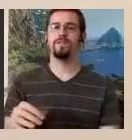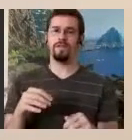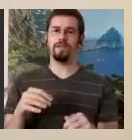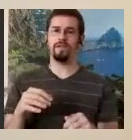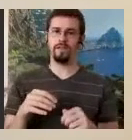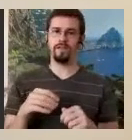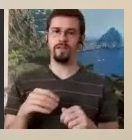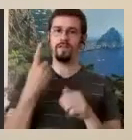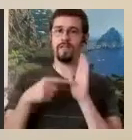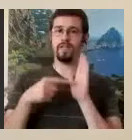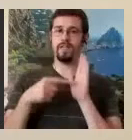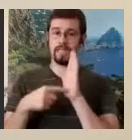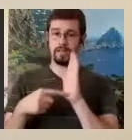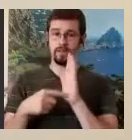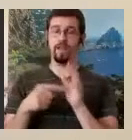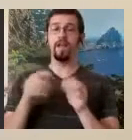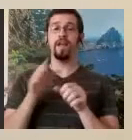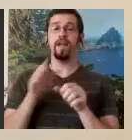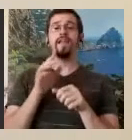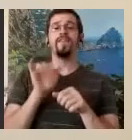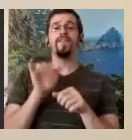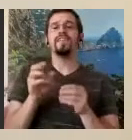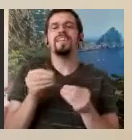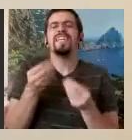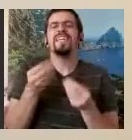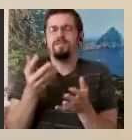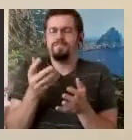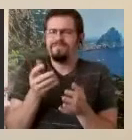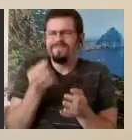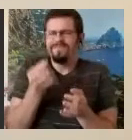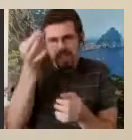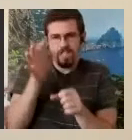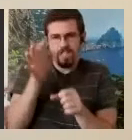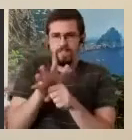representation, just enough information to